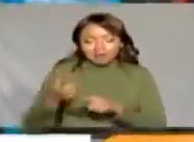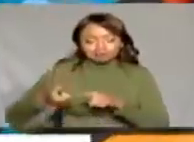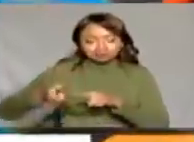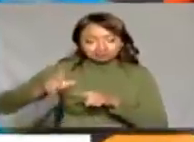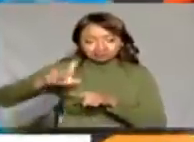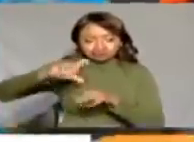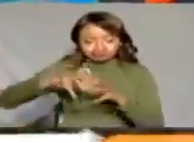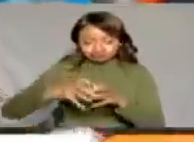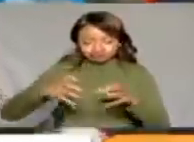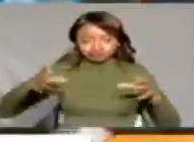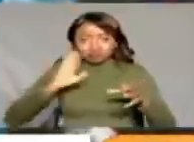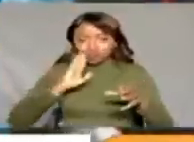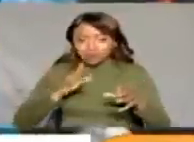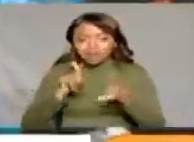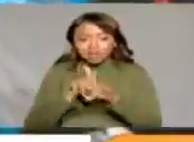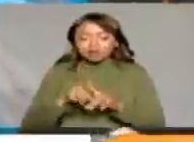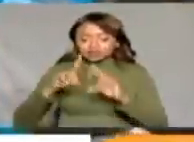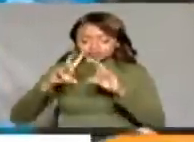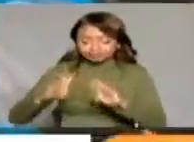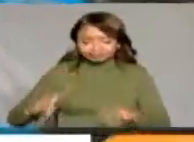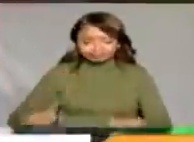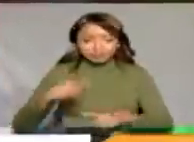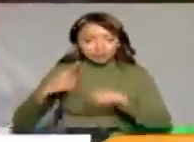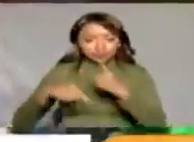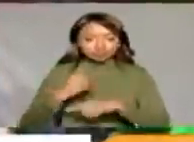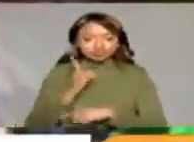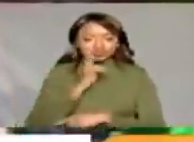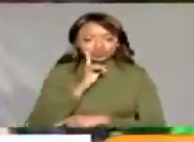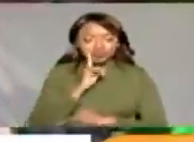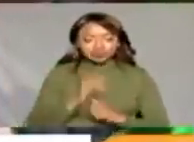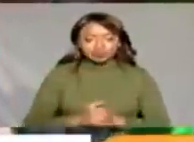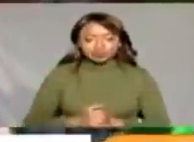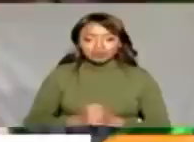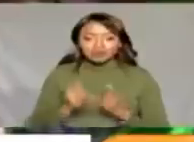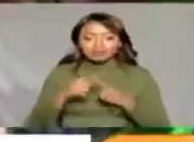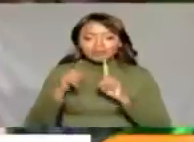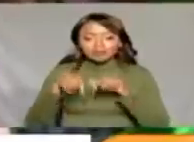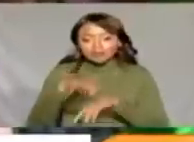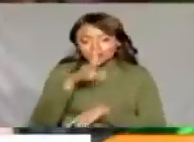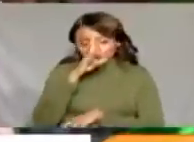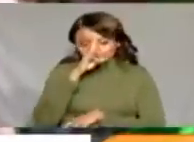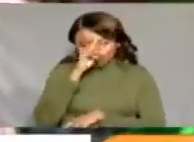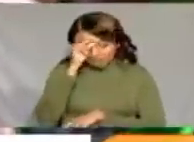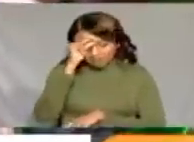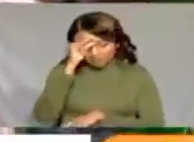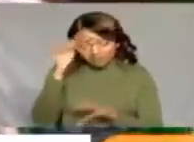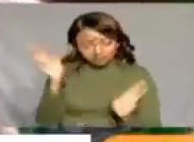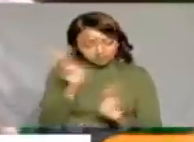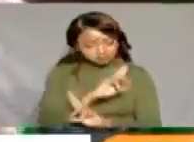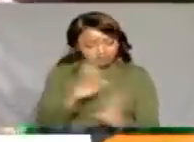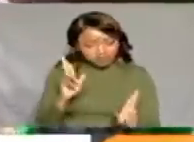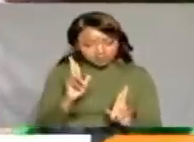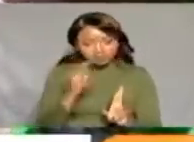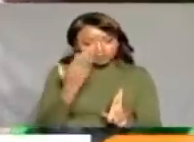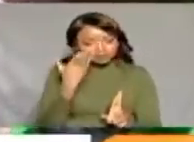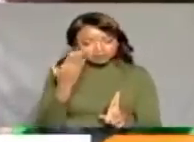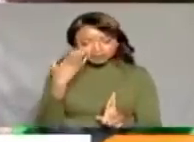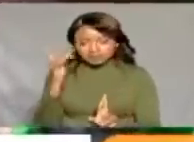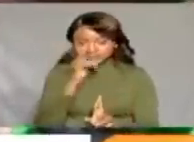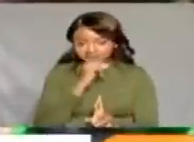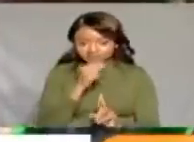late into the night and likely into tomorrow continue. Serikali iko timamu. Na mnaona vifaa